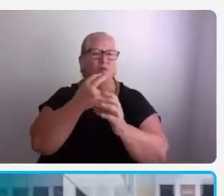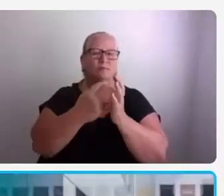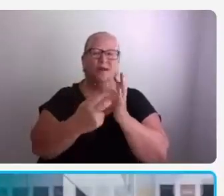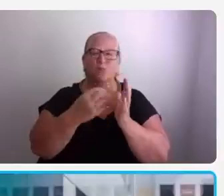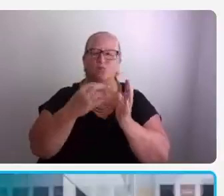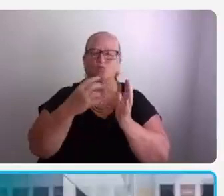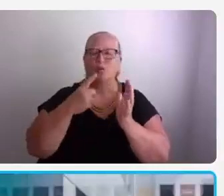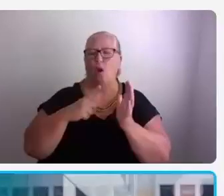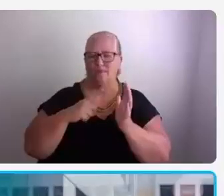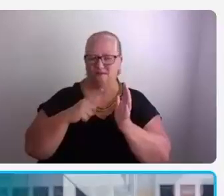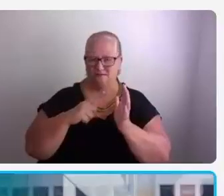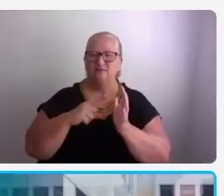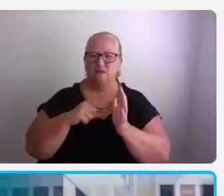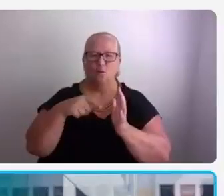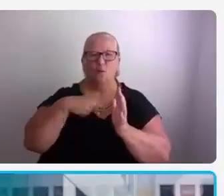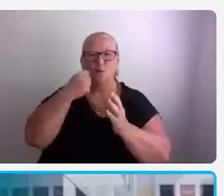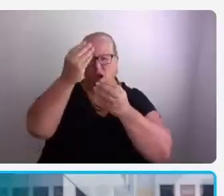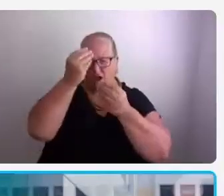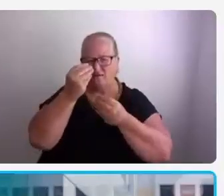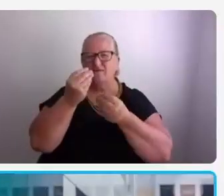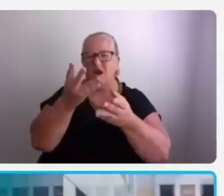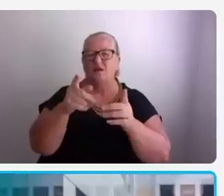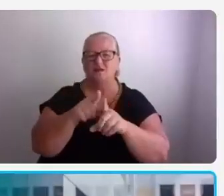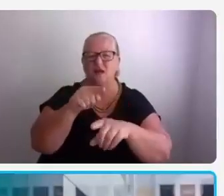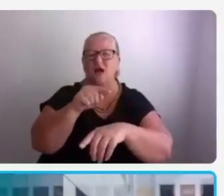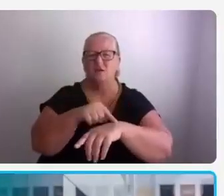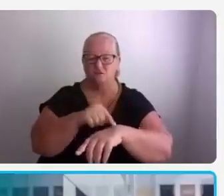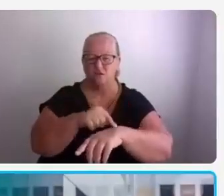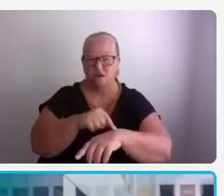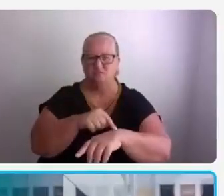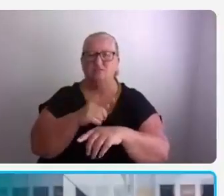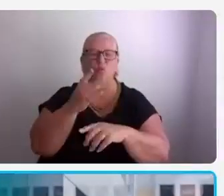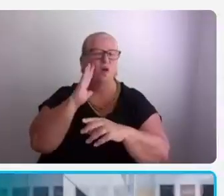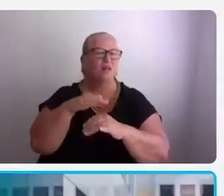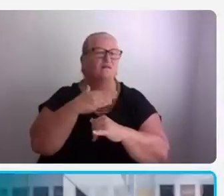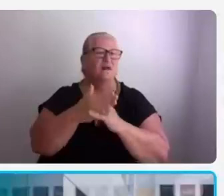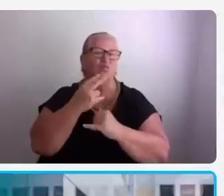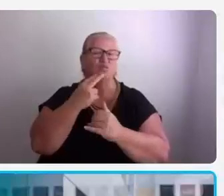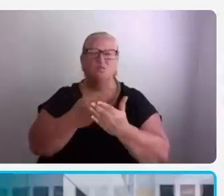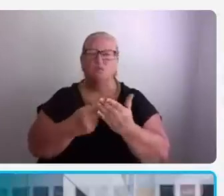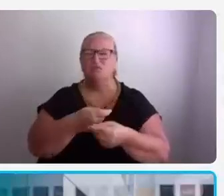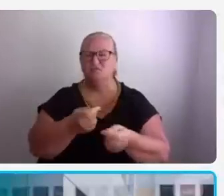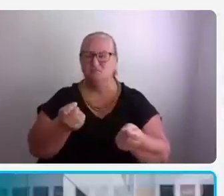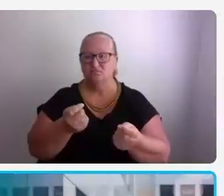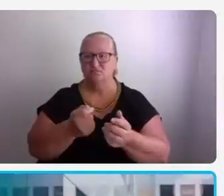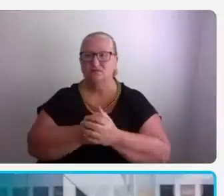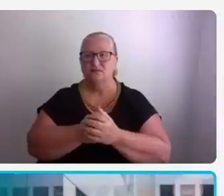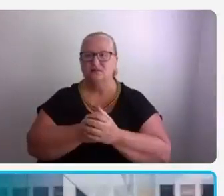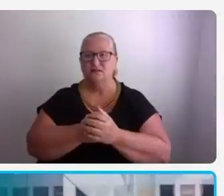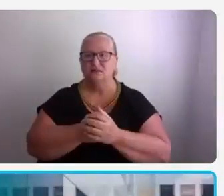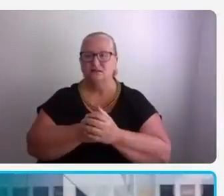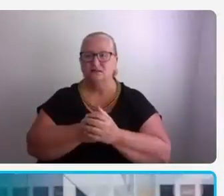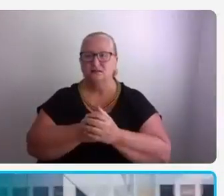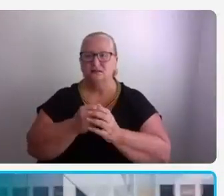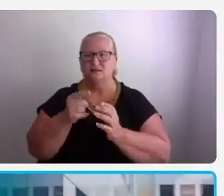we will advise on the reporting requirements at the same time that we put out the final report. Another question that has